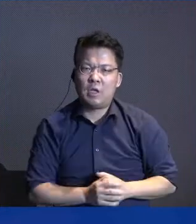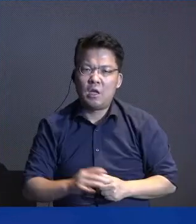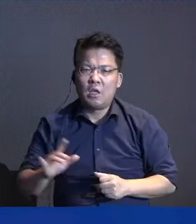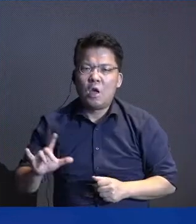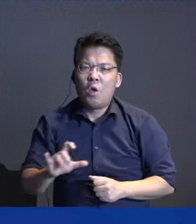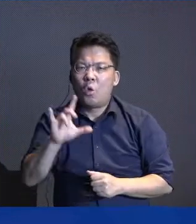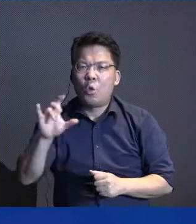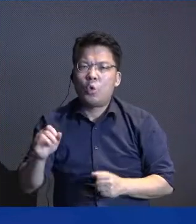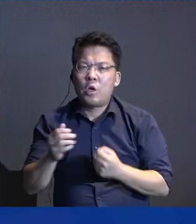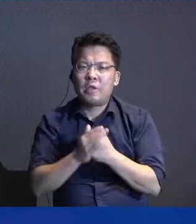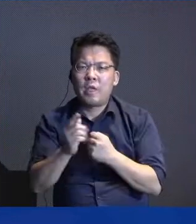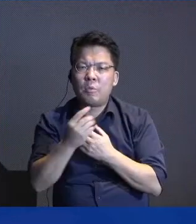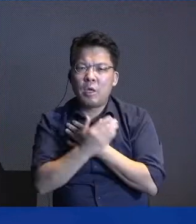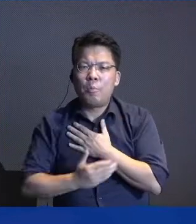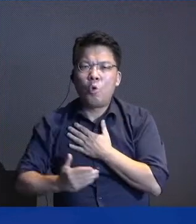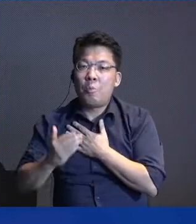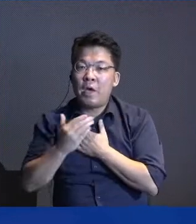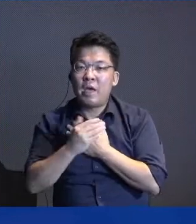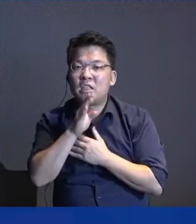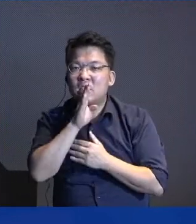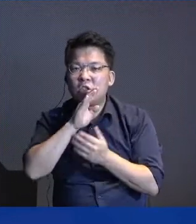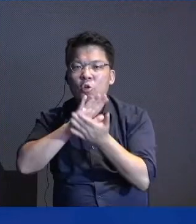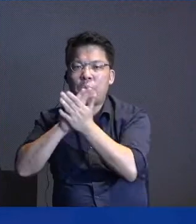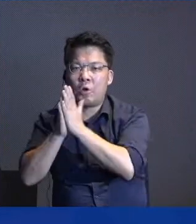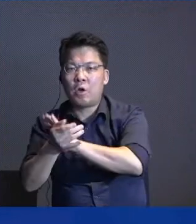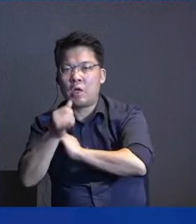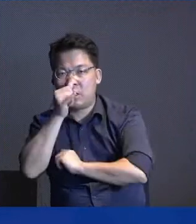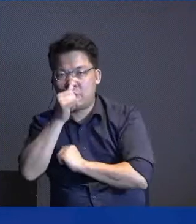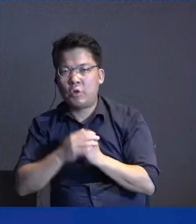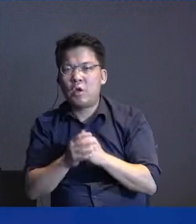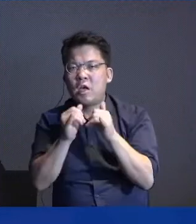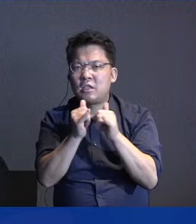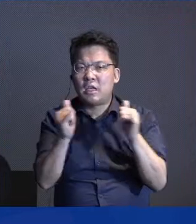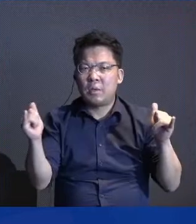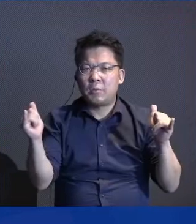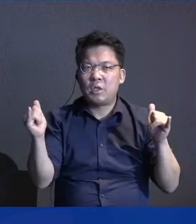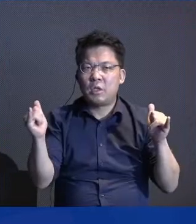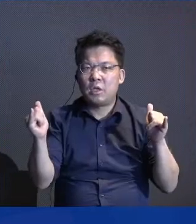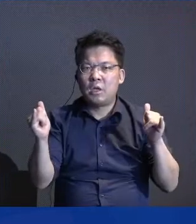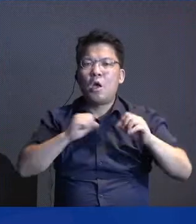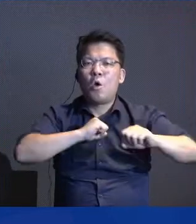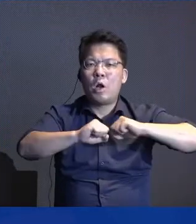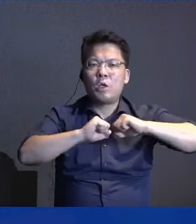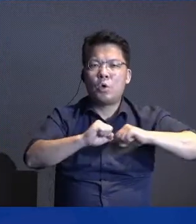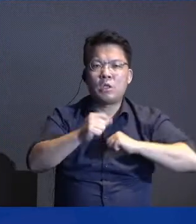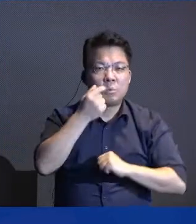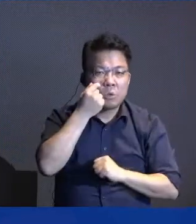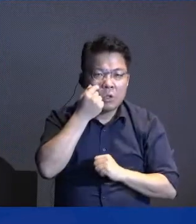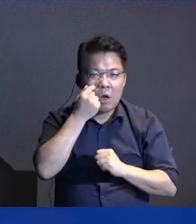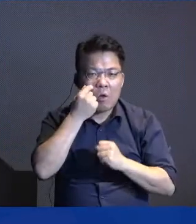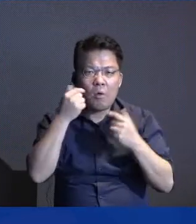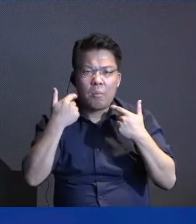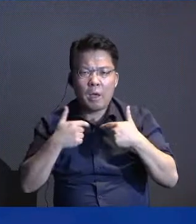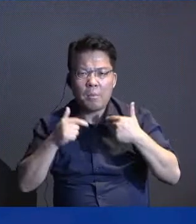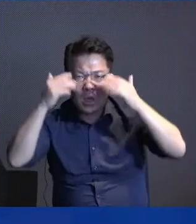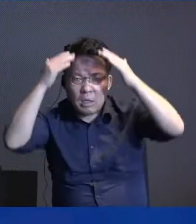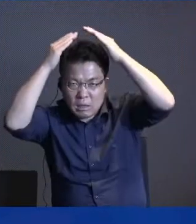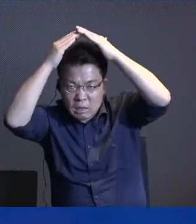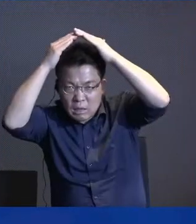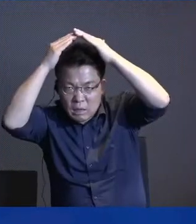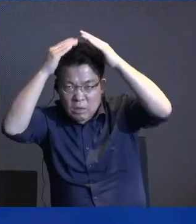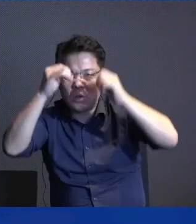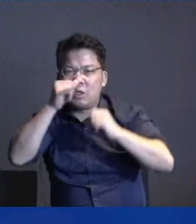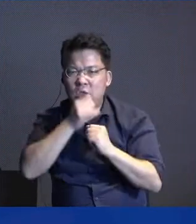getting stranded, people getting deprived of basic amenities like food. Many people may not be having their domestic help.